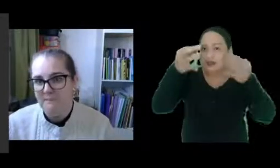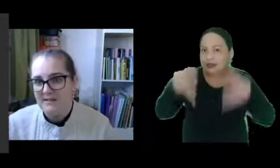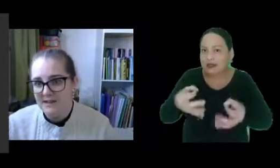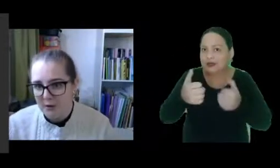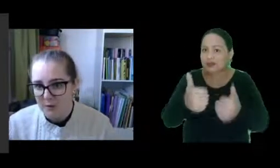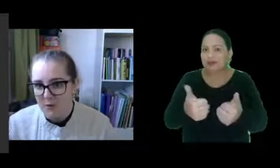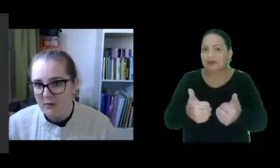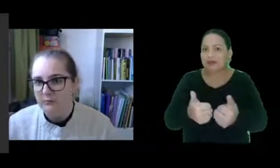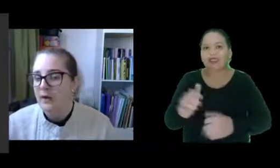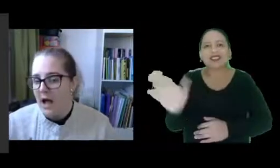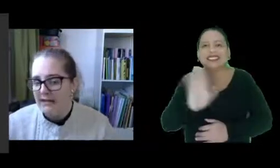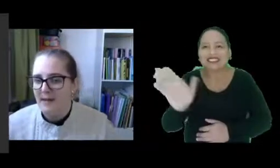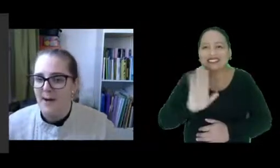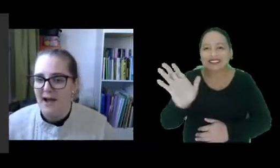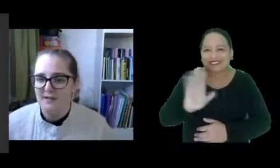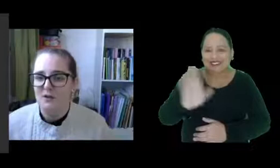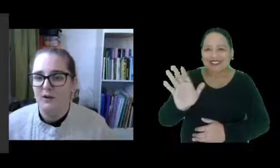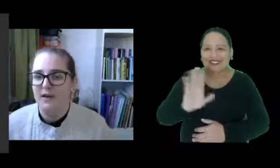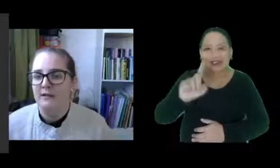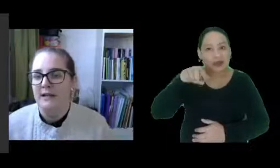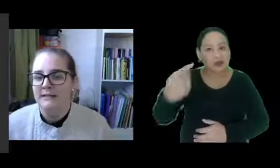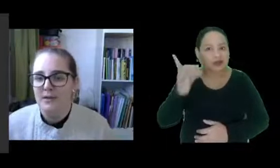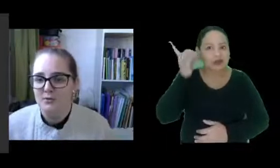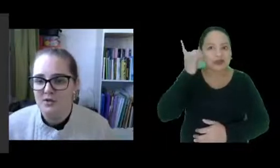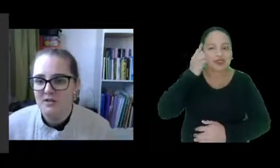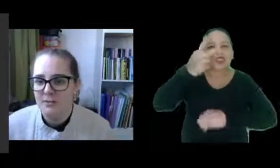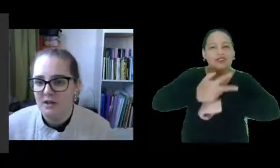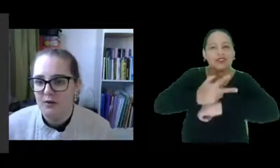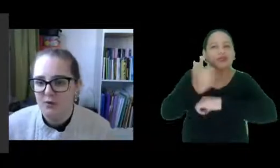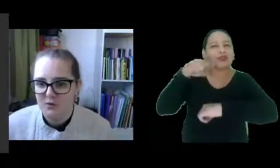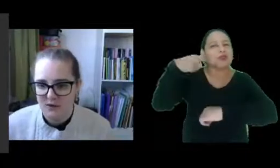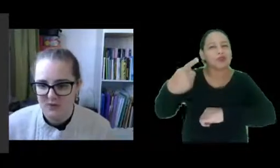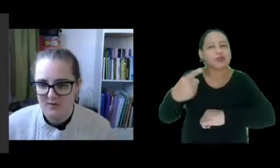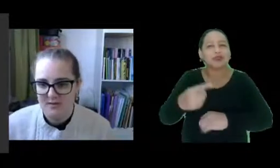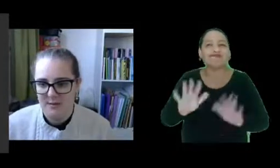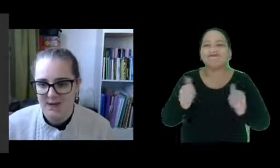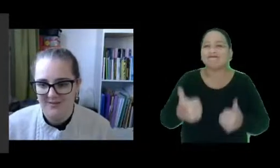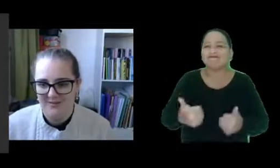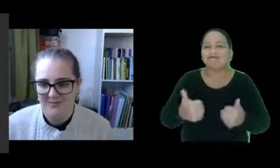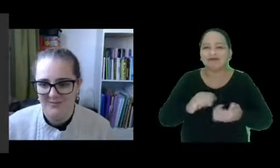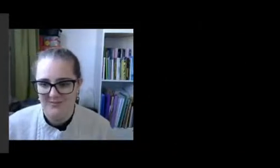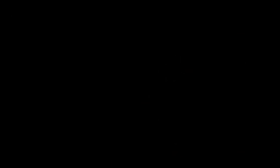Okay guys, see you. We will hang out here, and in a few days we will have more videos.